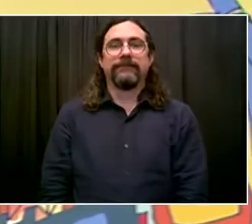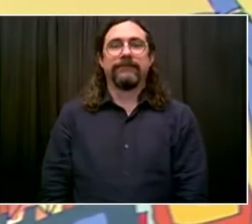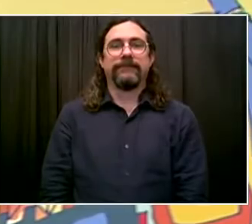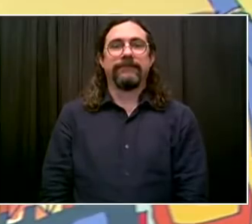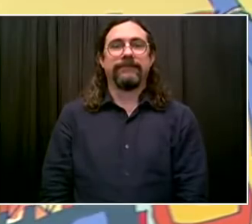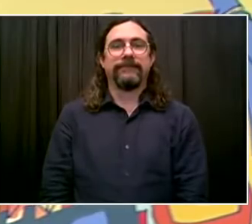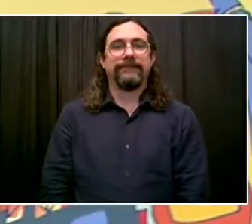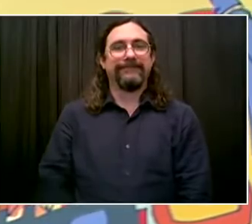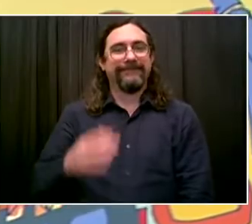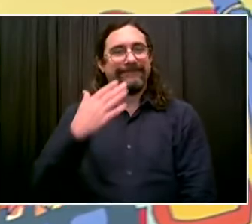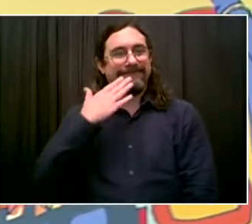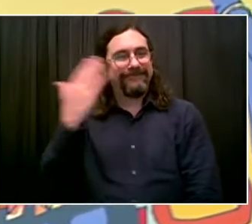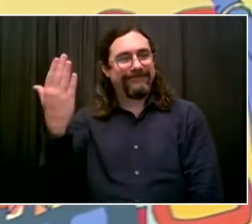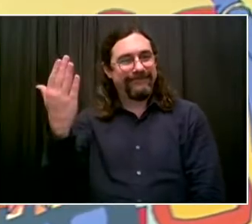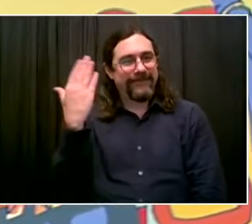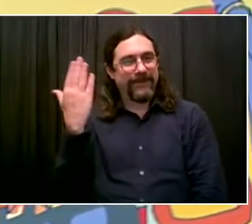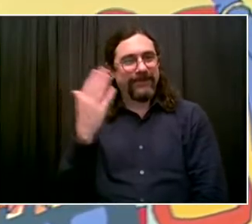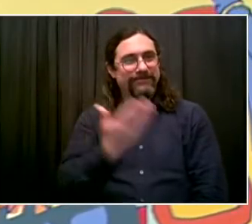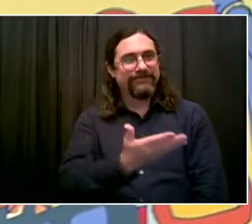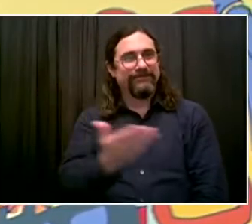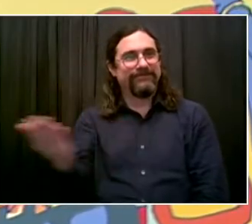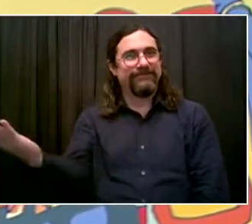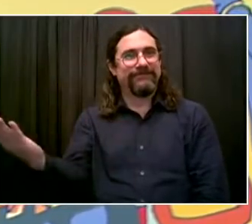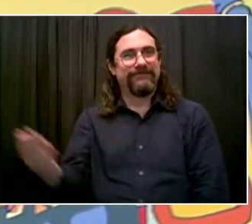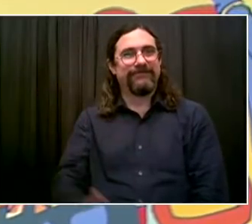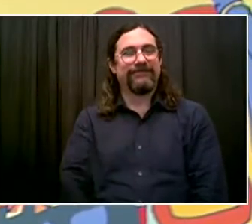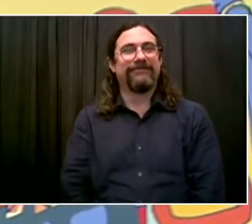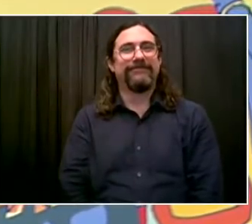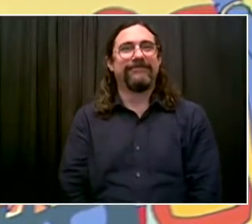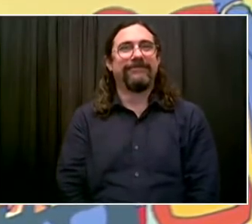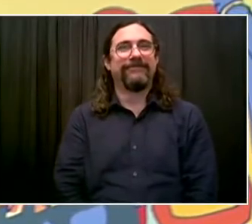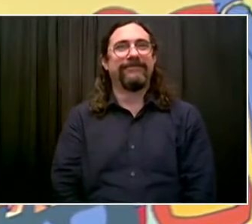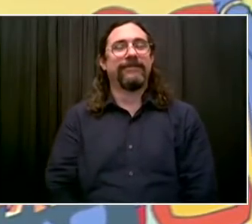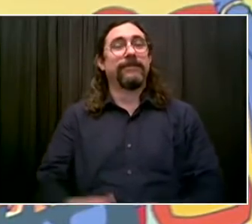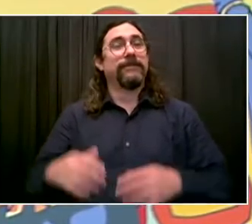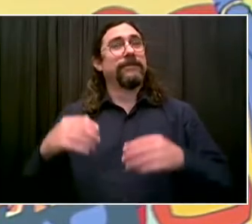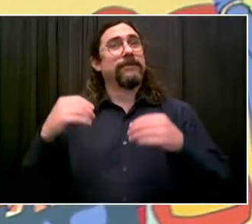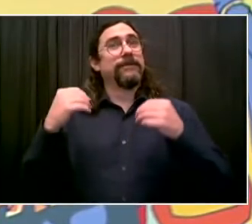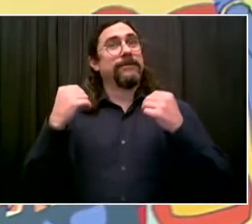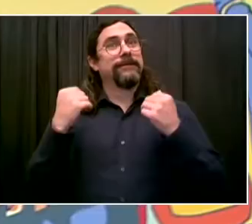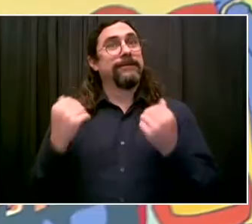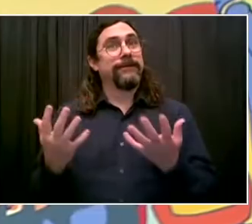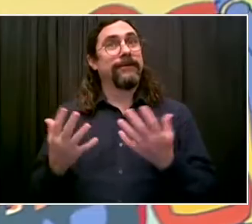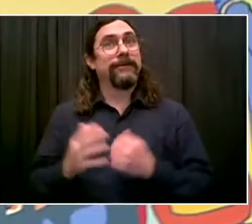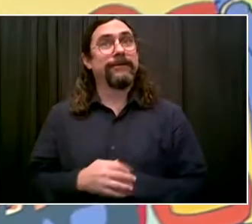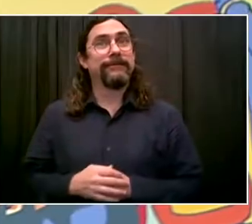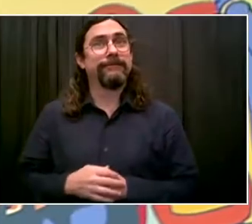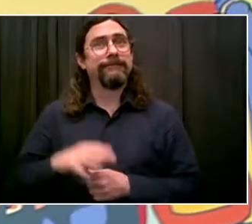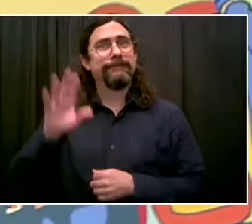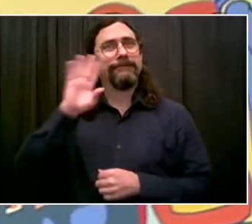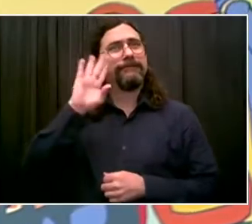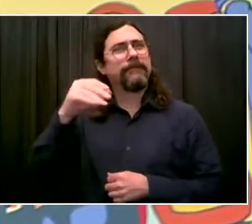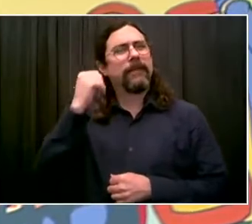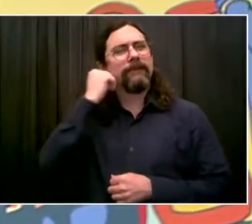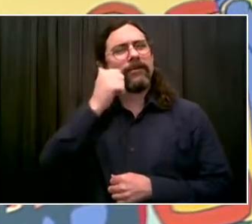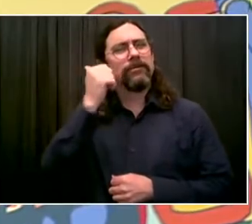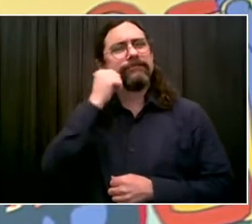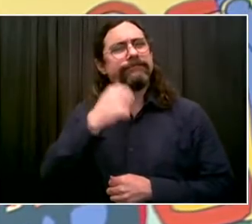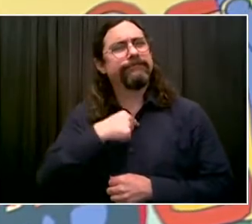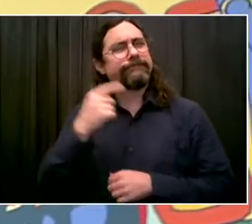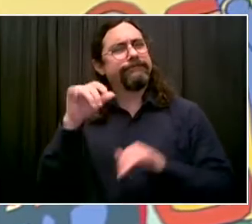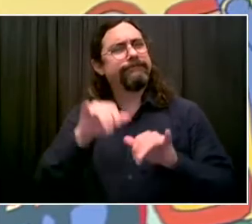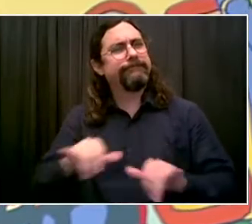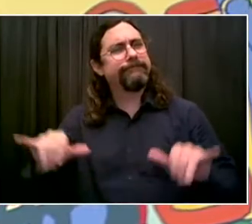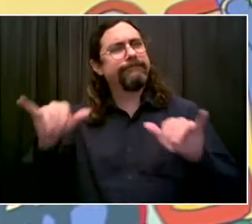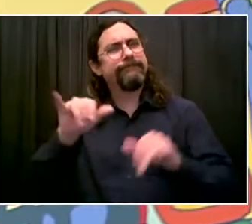Good morning, everybody. So, every day I talk about recovery for all of us. And a recovery for all of us